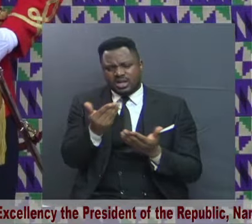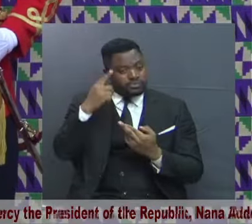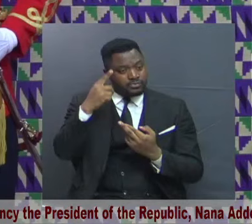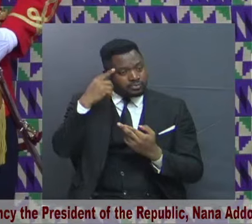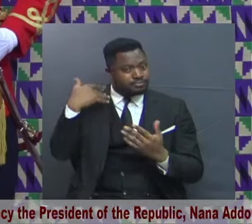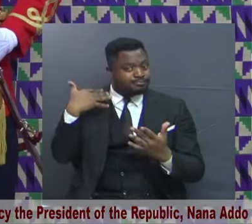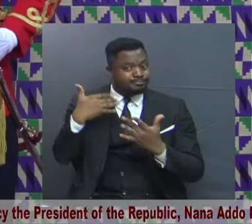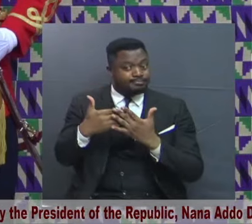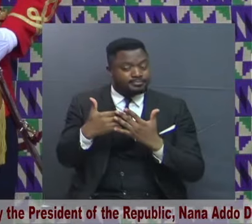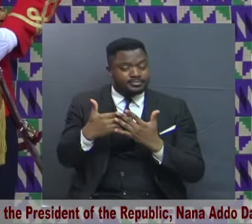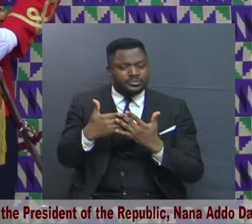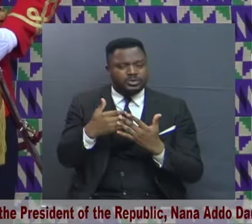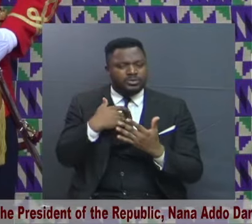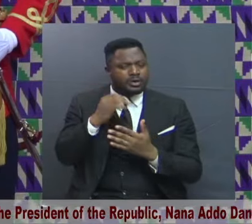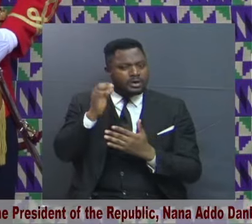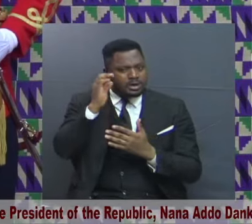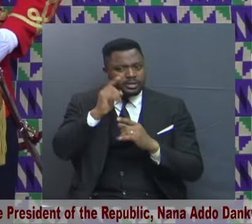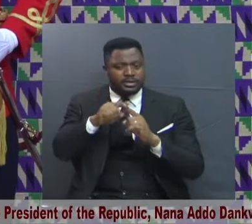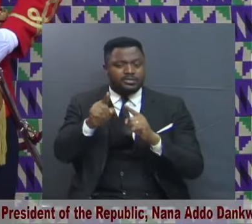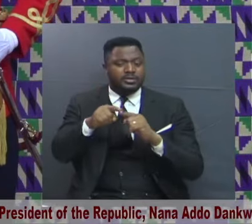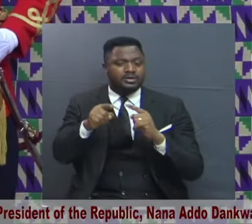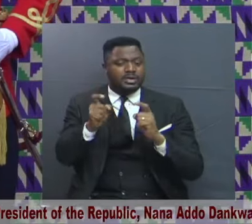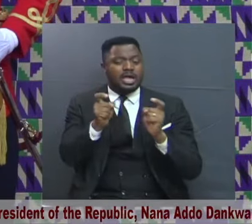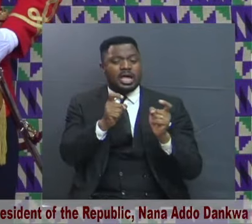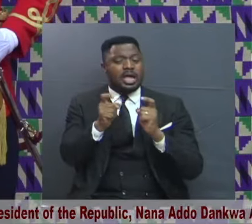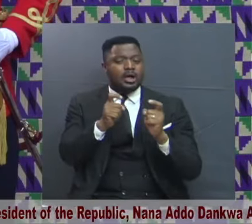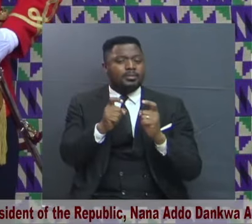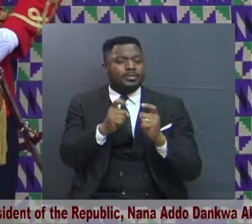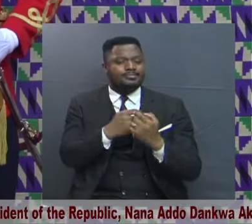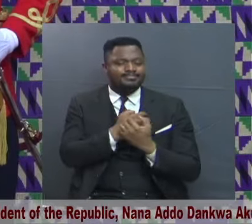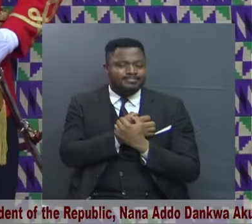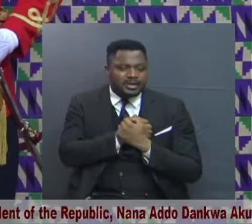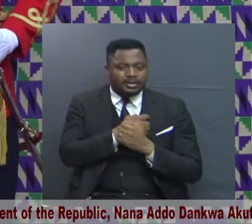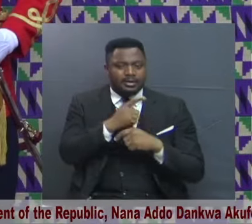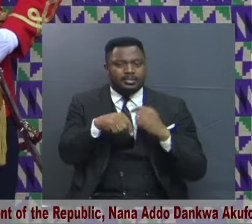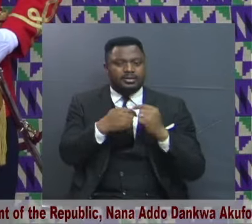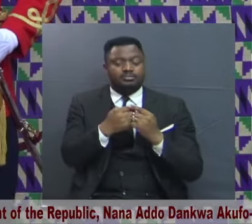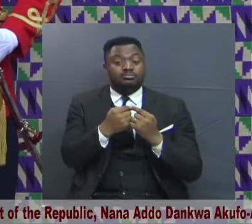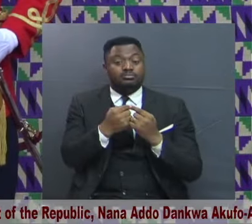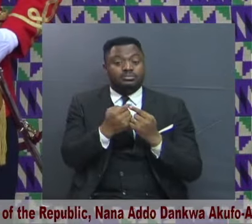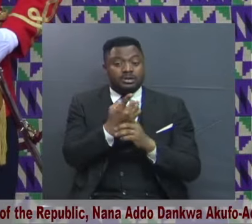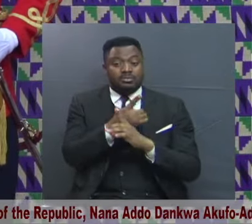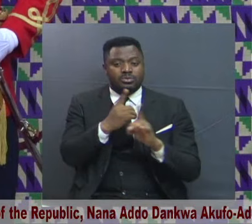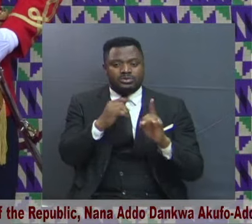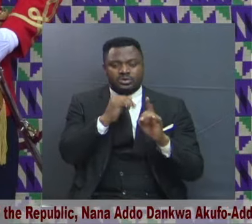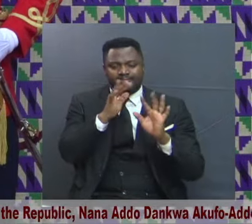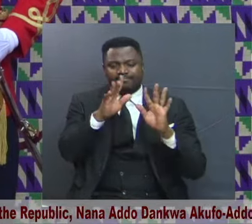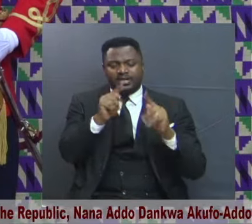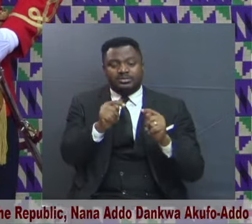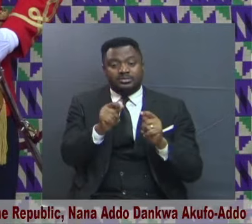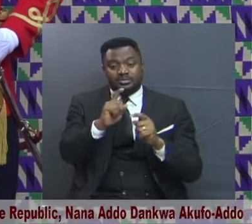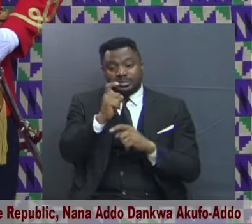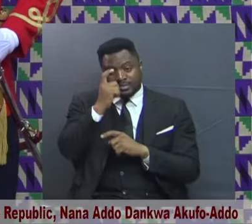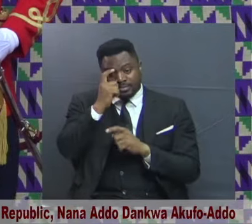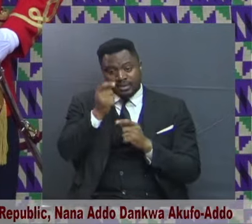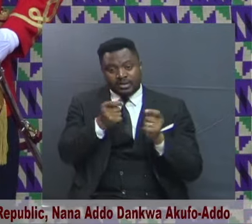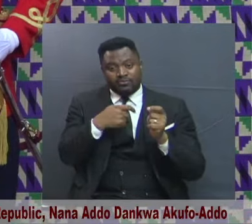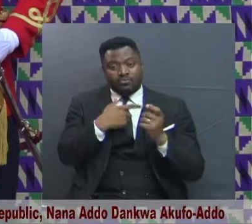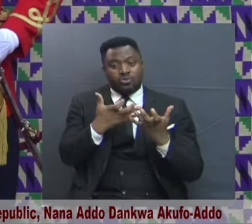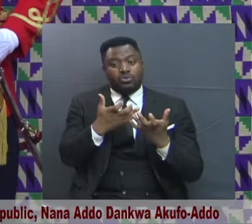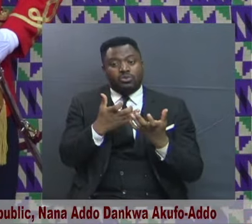while have heard the argument made passionately that democracy was not a suitable form of government if we